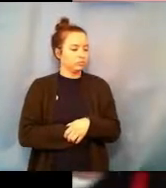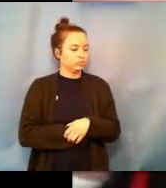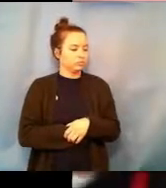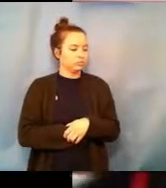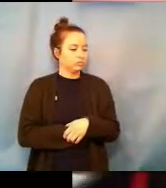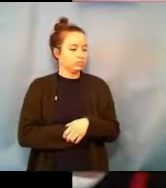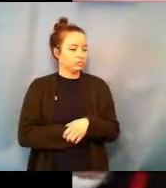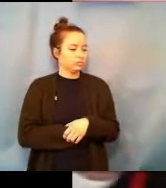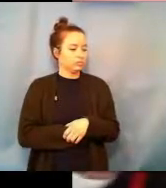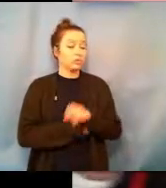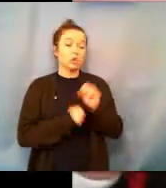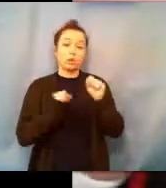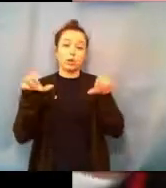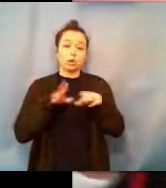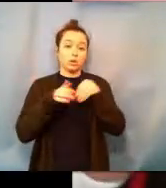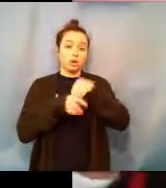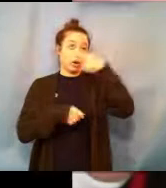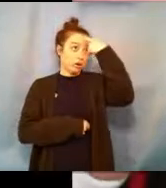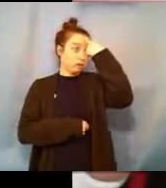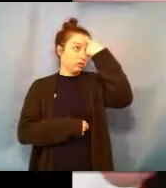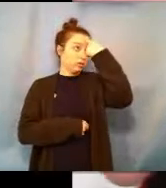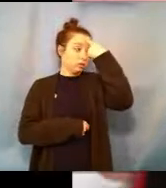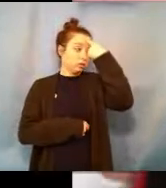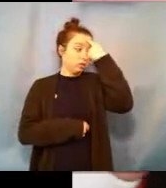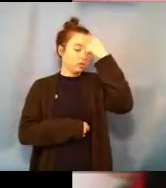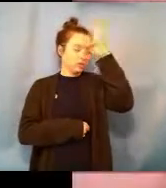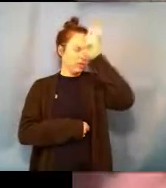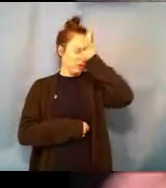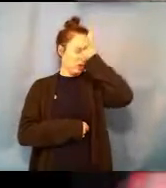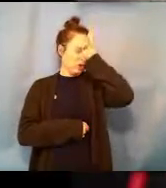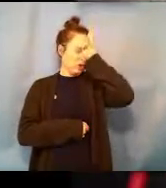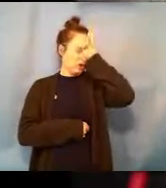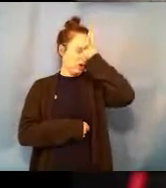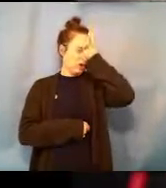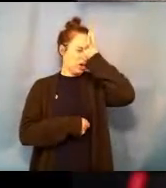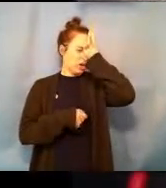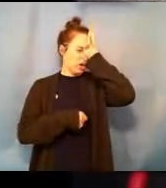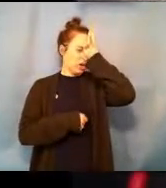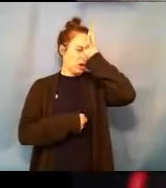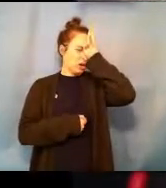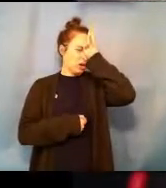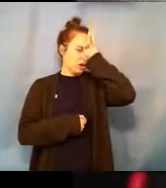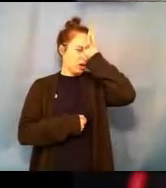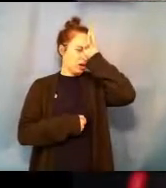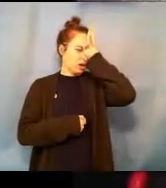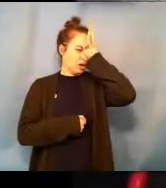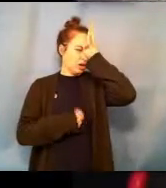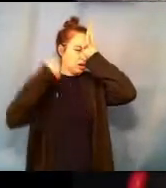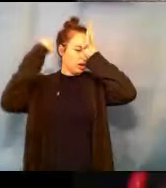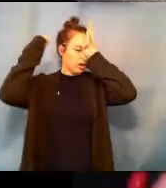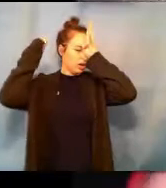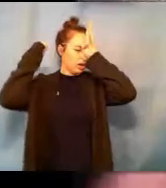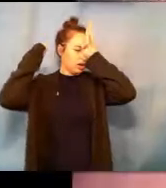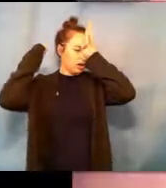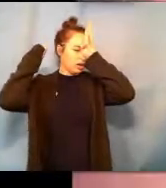We could also do it in our heads, where we have 4 in our head, and we can count on our fingers until we get to the